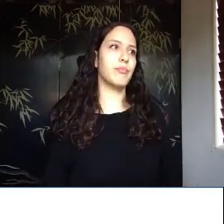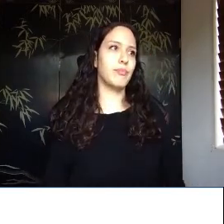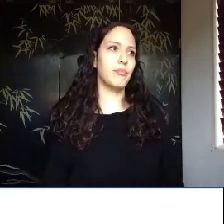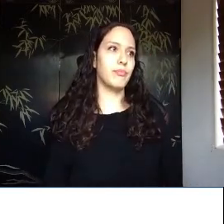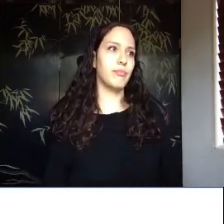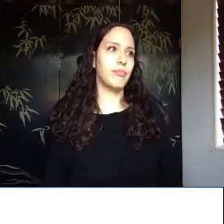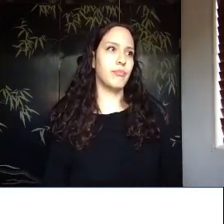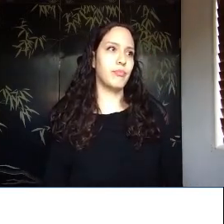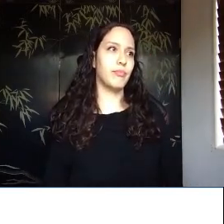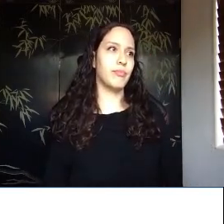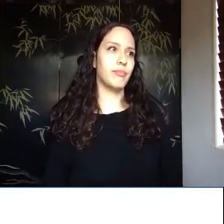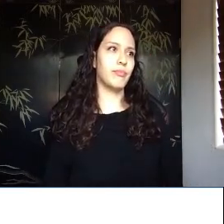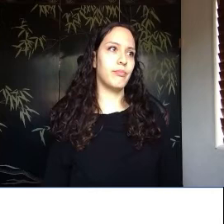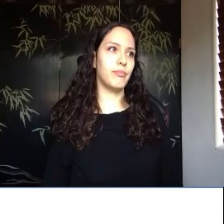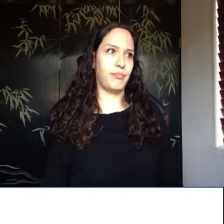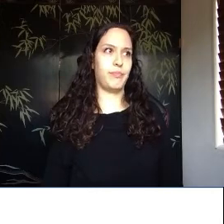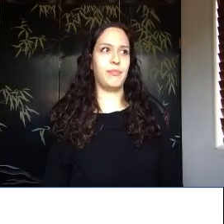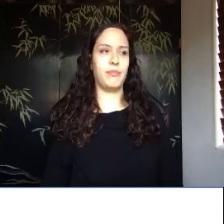looks pretty curvy.